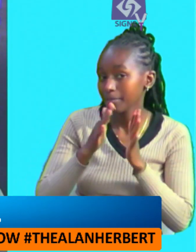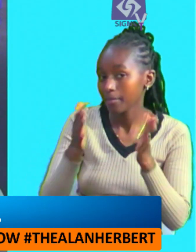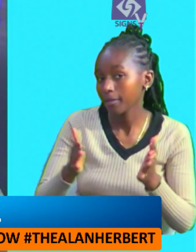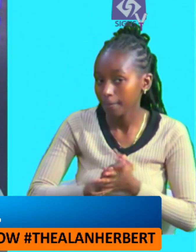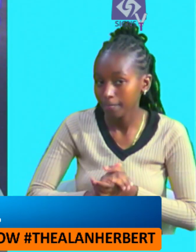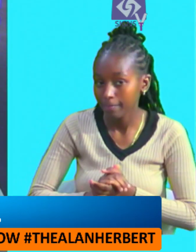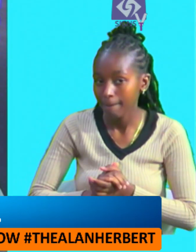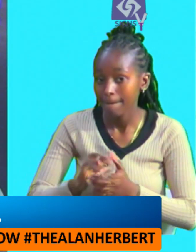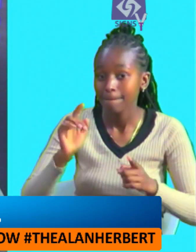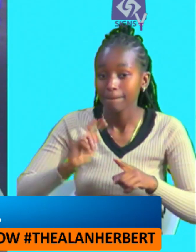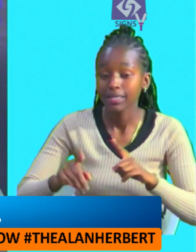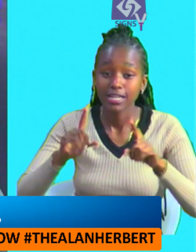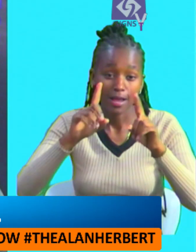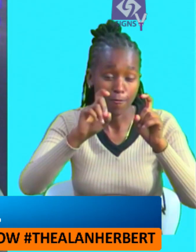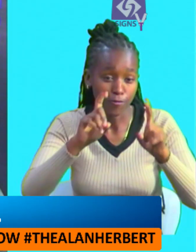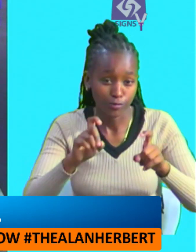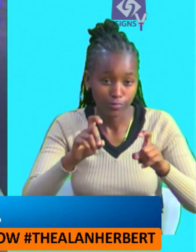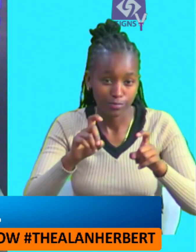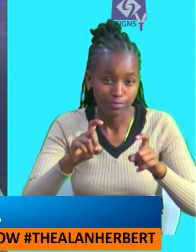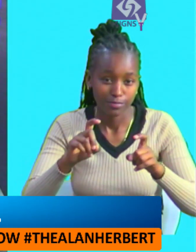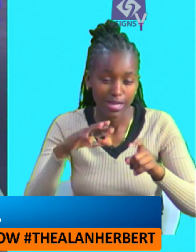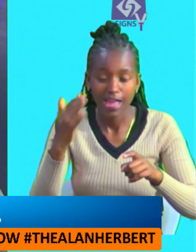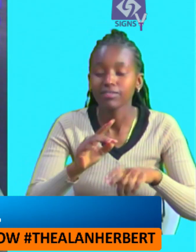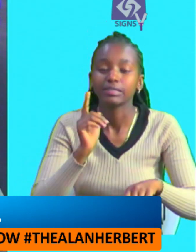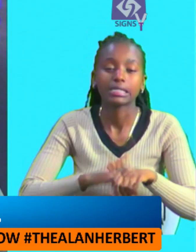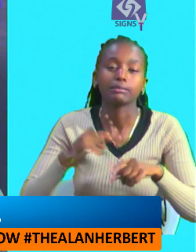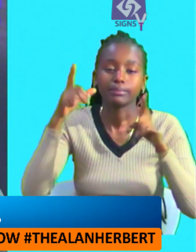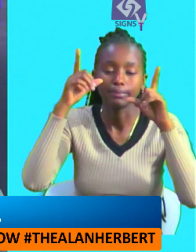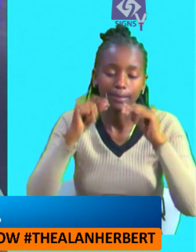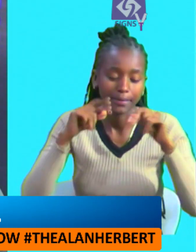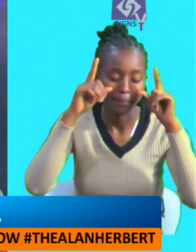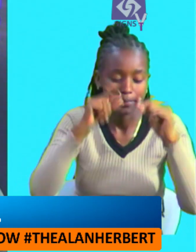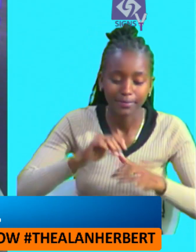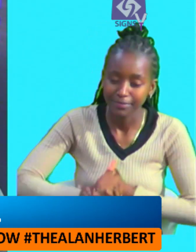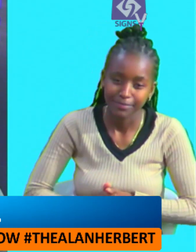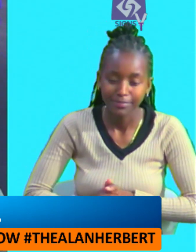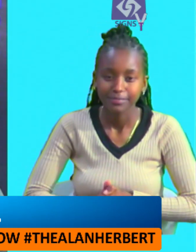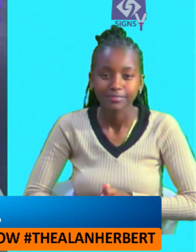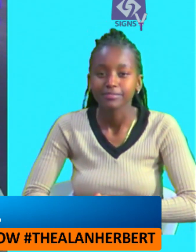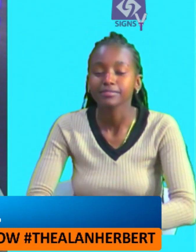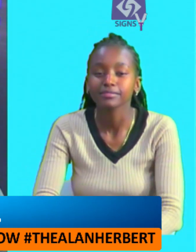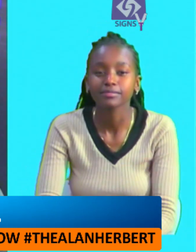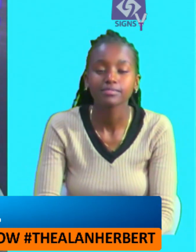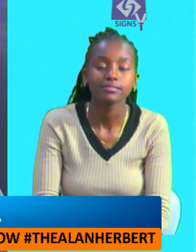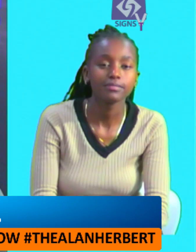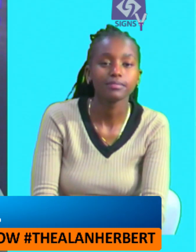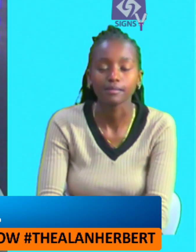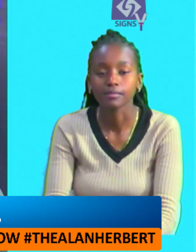Walikuwa naongelelea. I'm seriously listening to what you have to say. Yeah, that is what he told me. And much as it